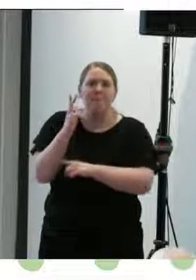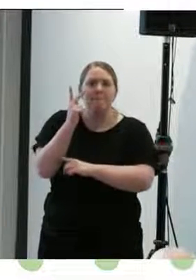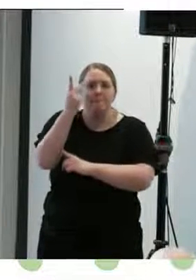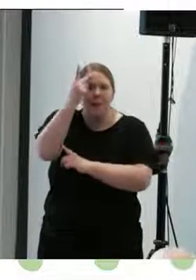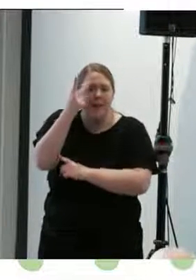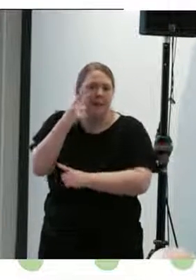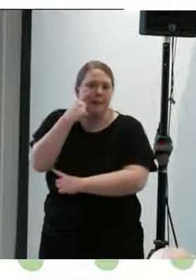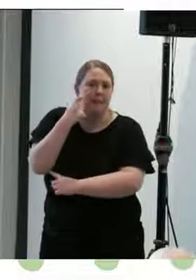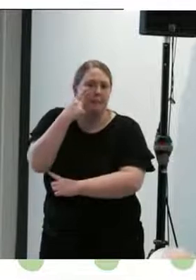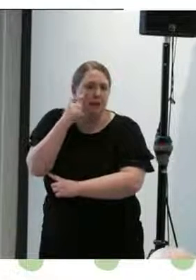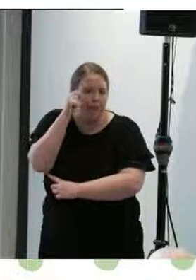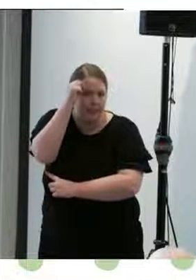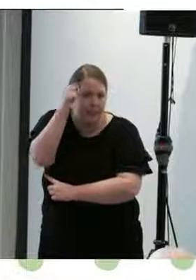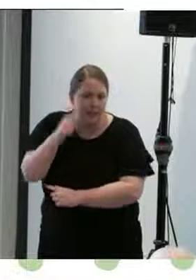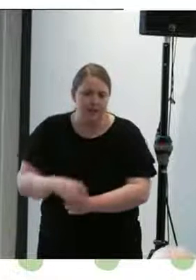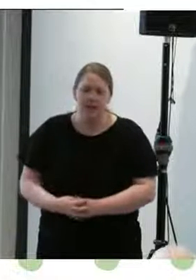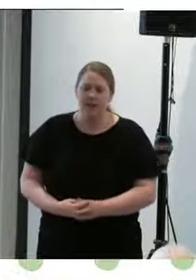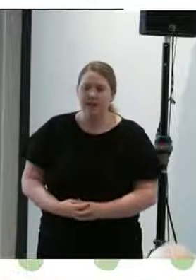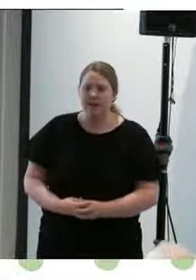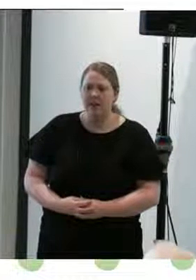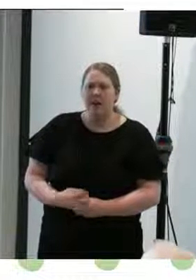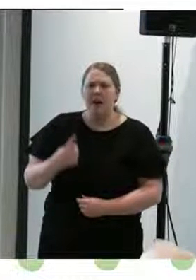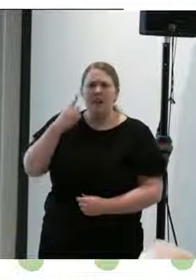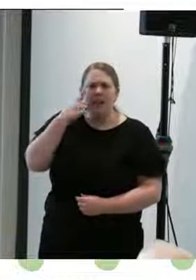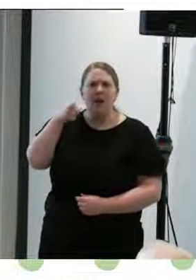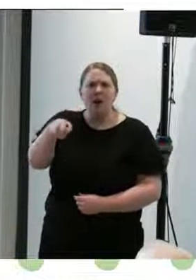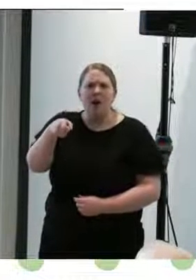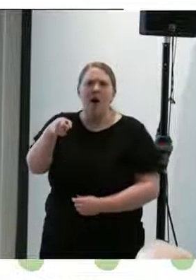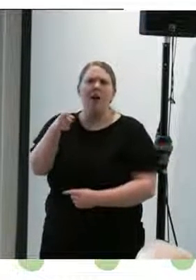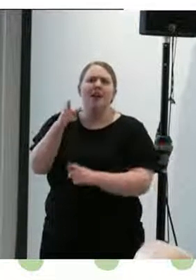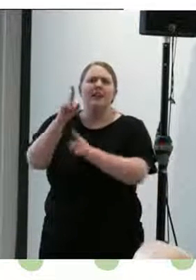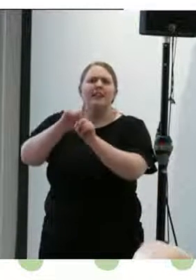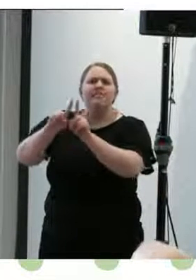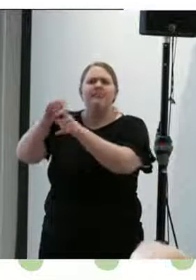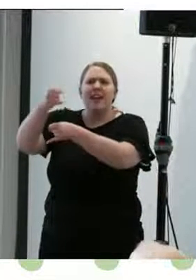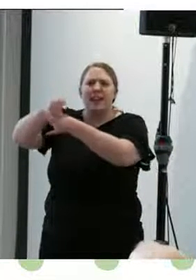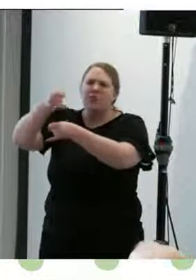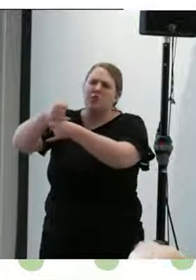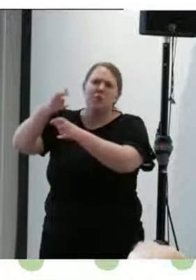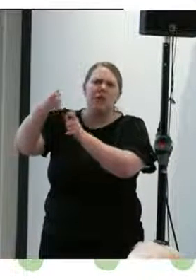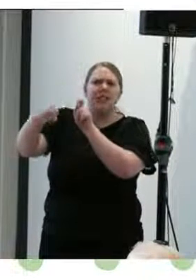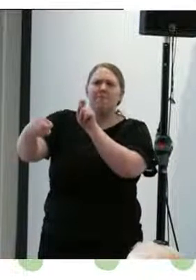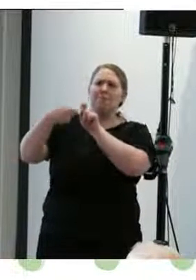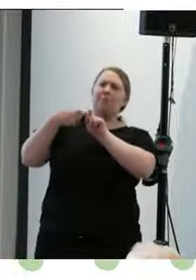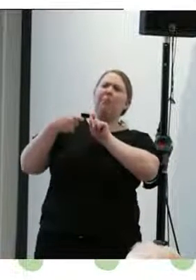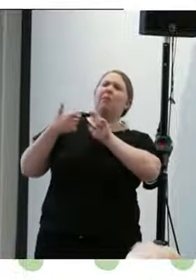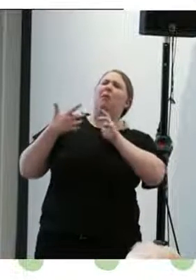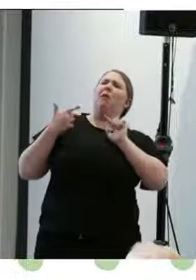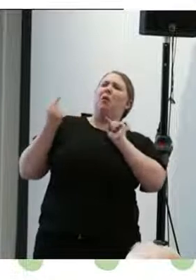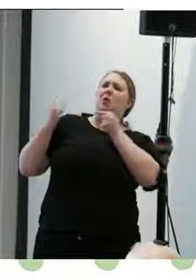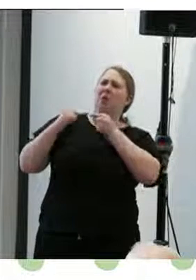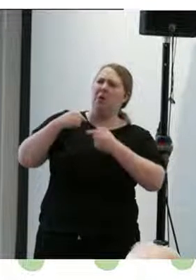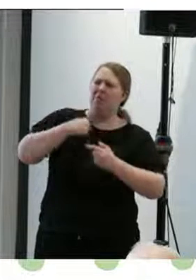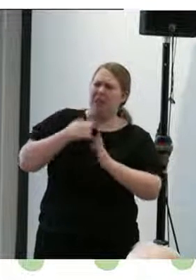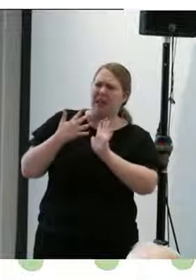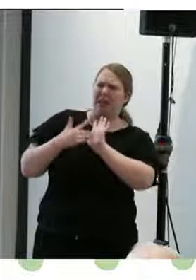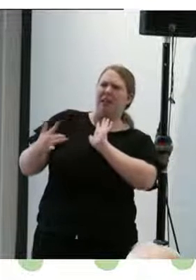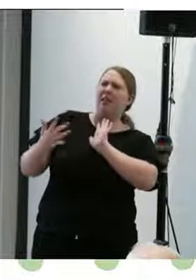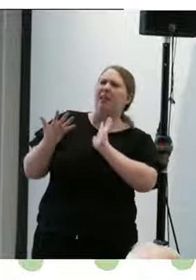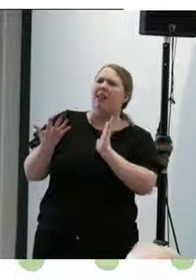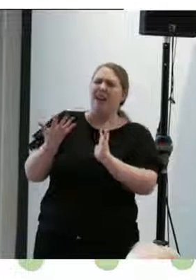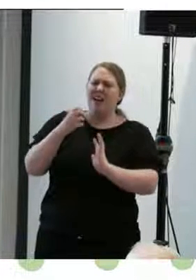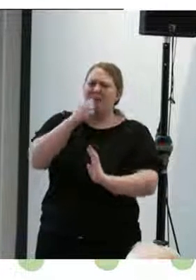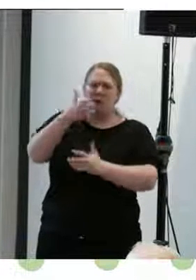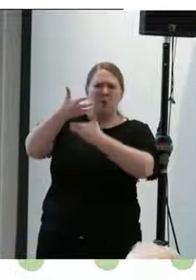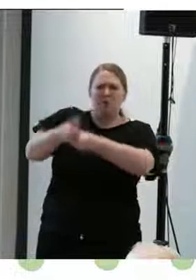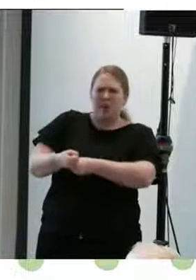me. They're betrayed by institutions, they feel very detached from organizations, very distrustful of government. When